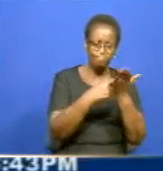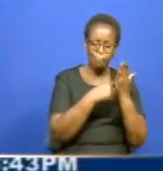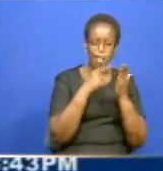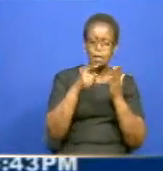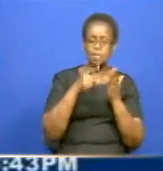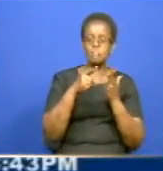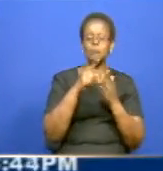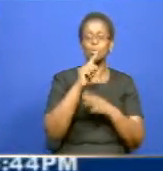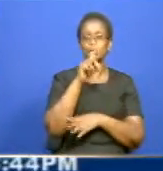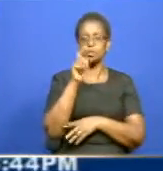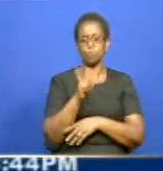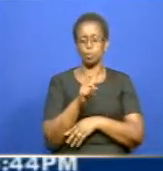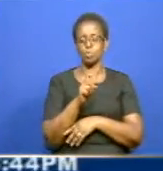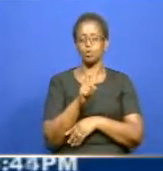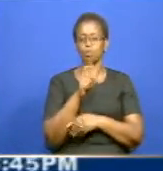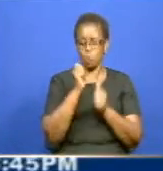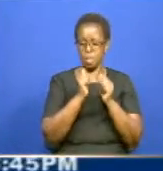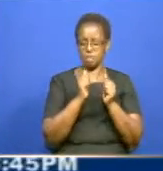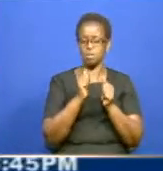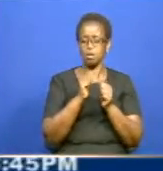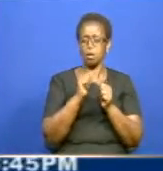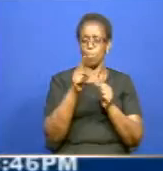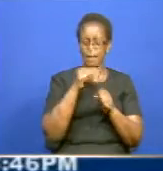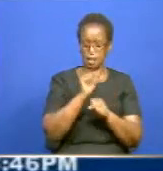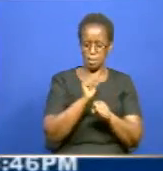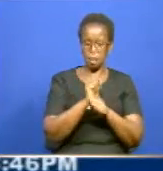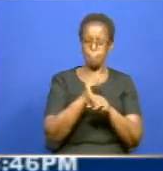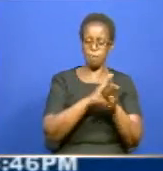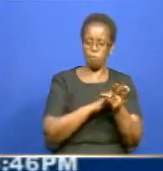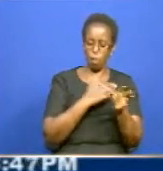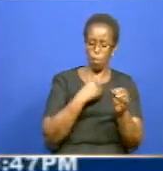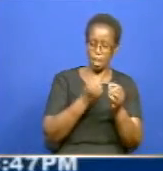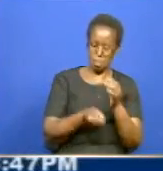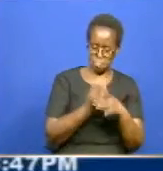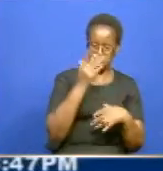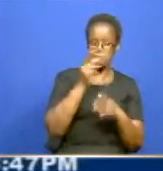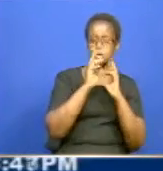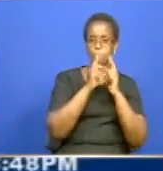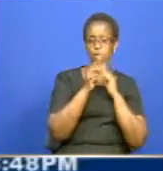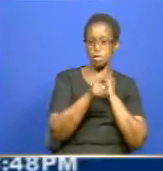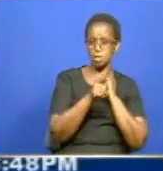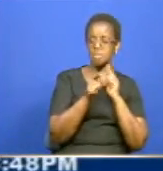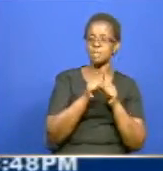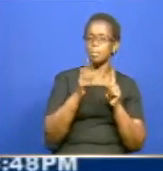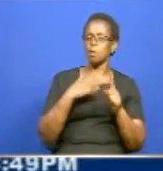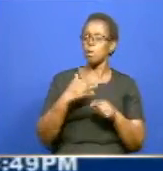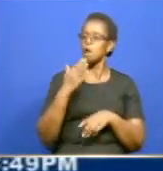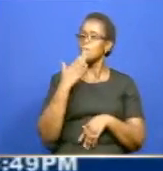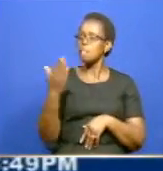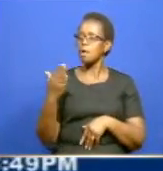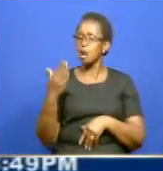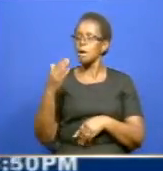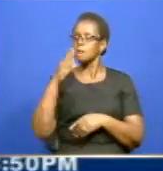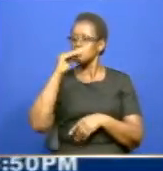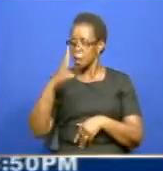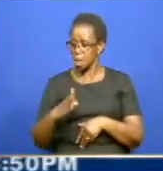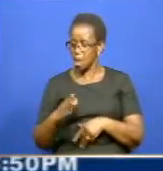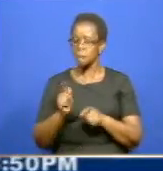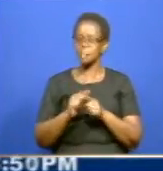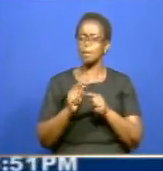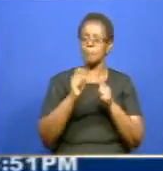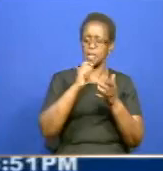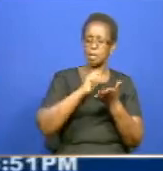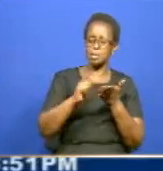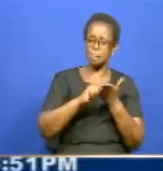in this report. The committee wishes to thank the officers of the Speaker and the Clerk of the Senate for the necessary support extended